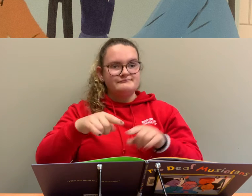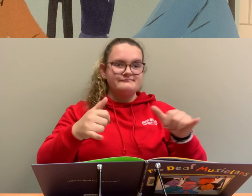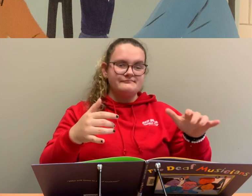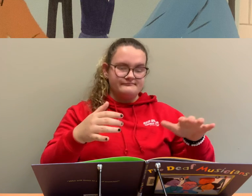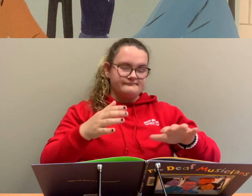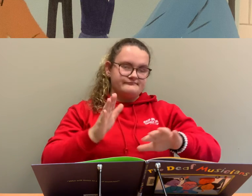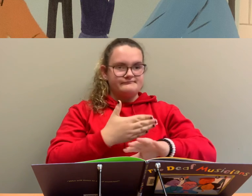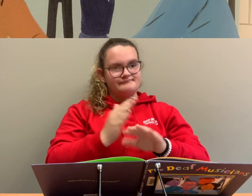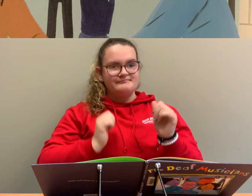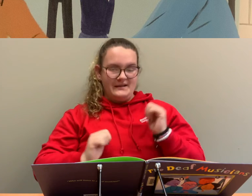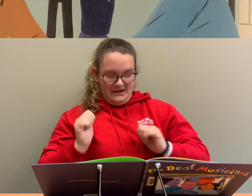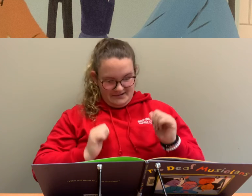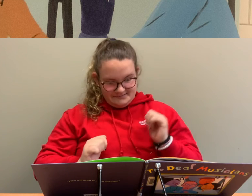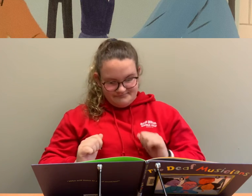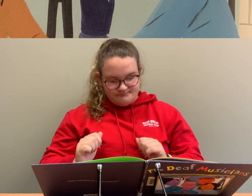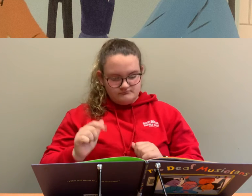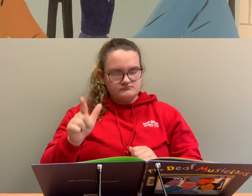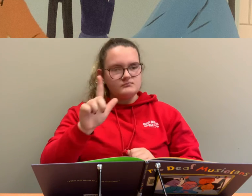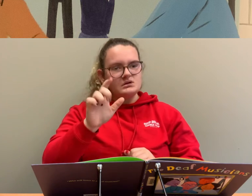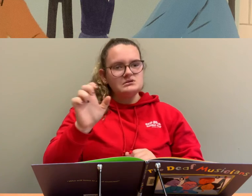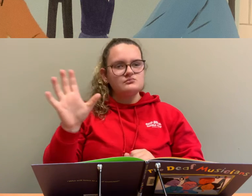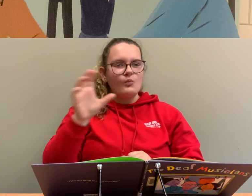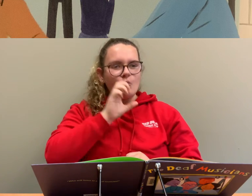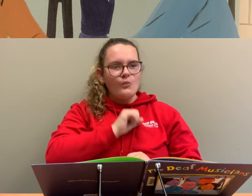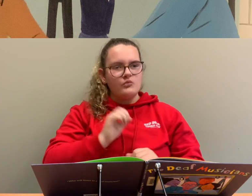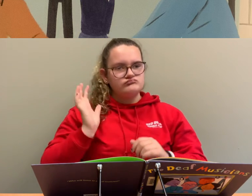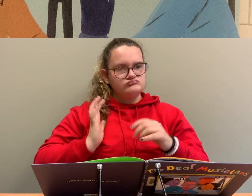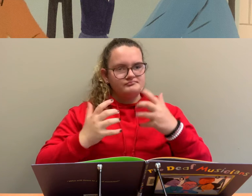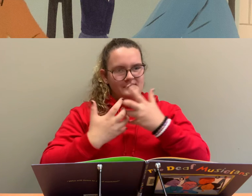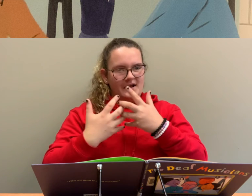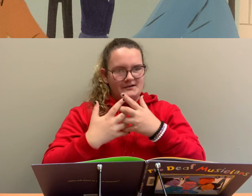showed up in the audience.